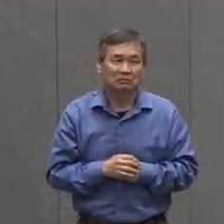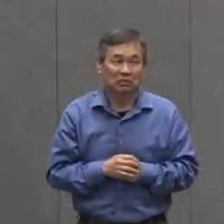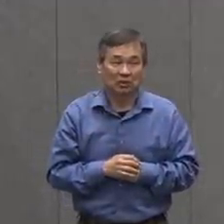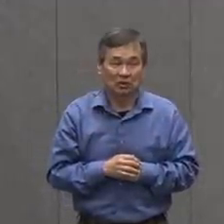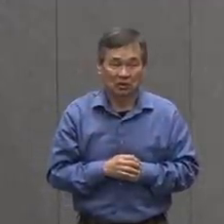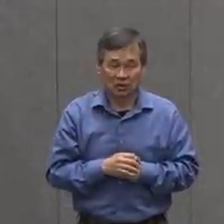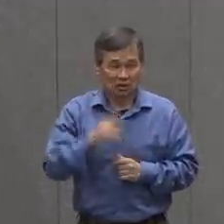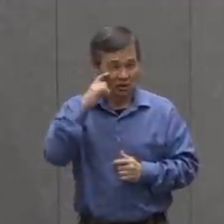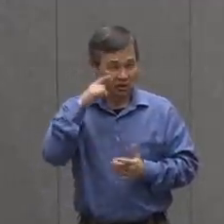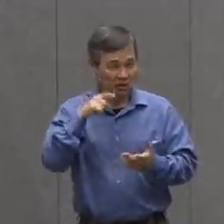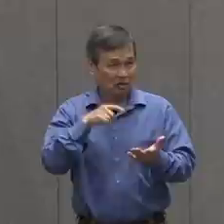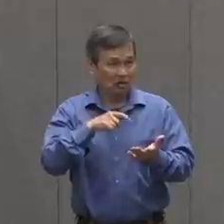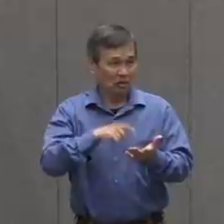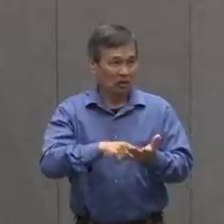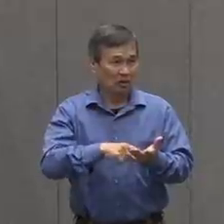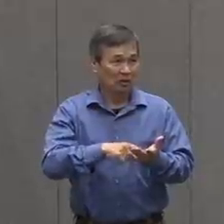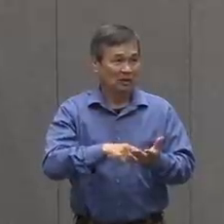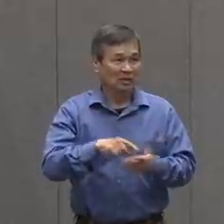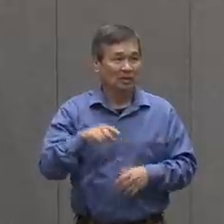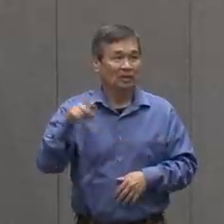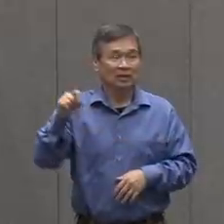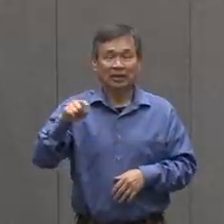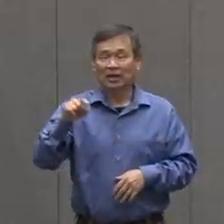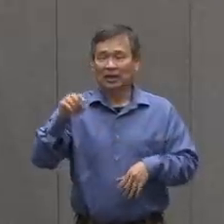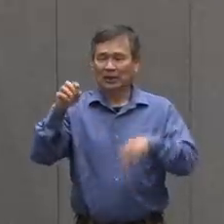Did you notice this foot right here?